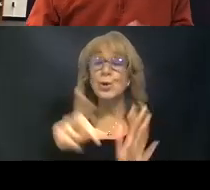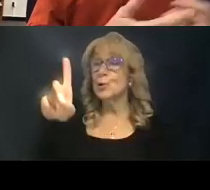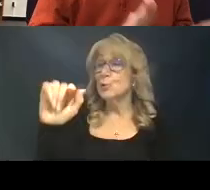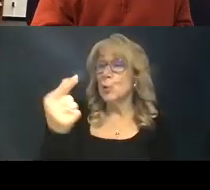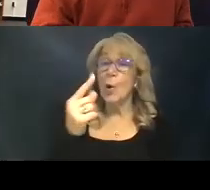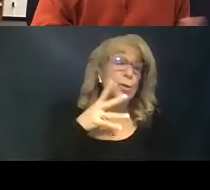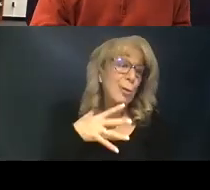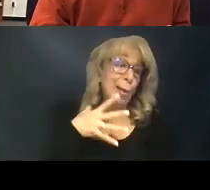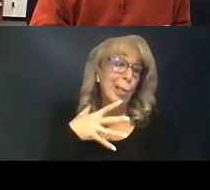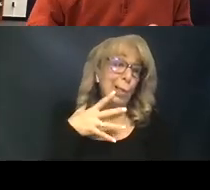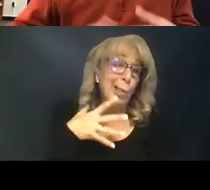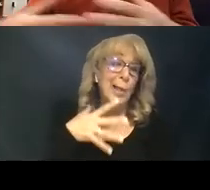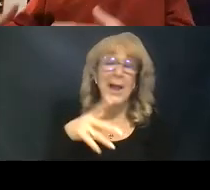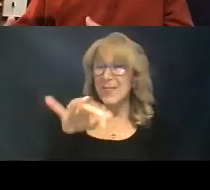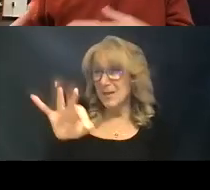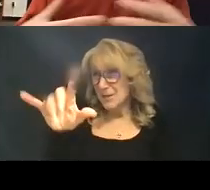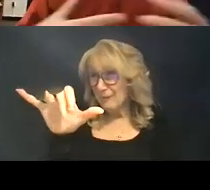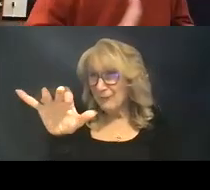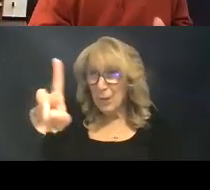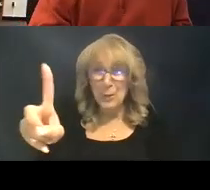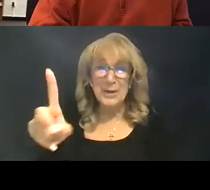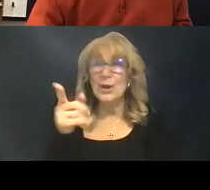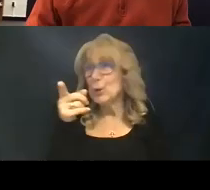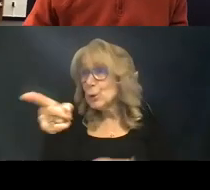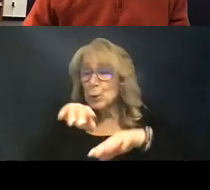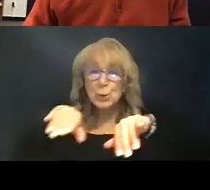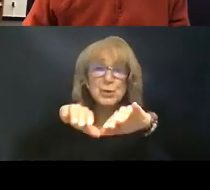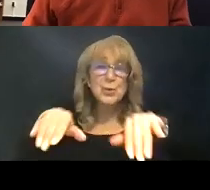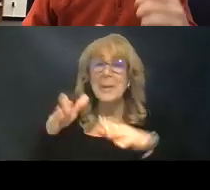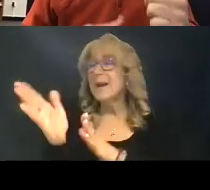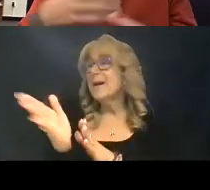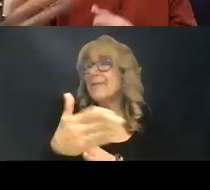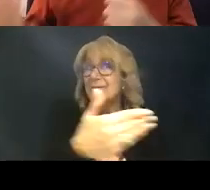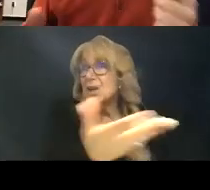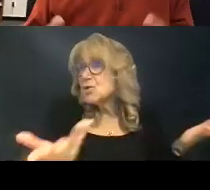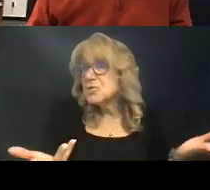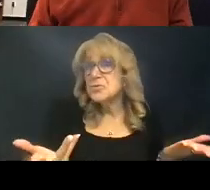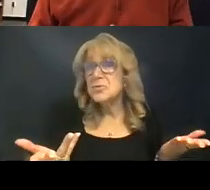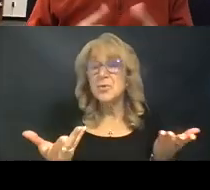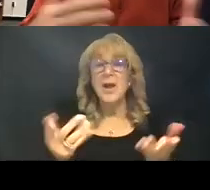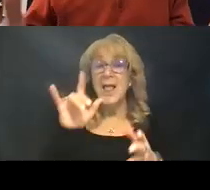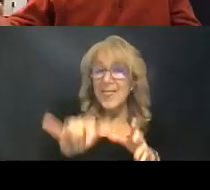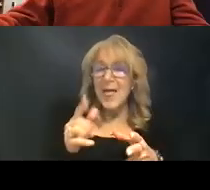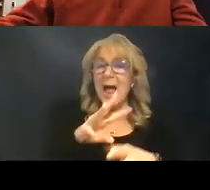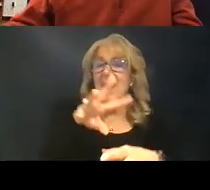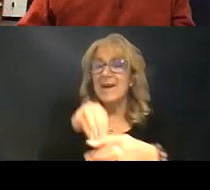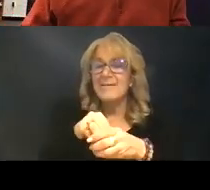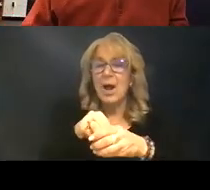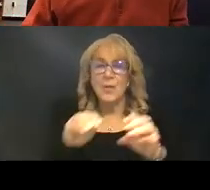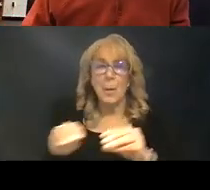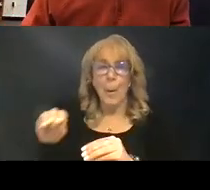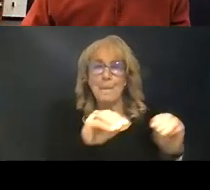but you could think about things like swimming, whether it's you swimming or a fish swimming. That involves movements in a fluid, in this